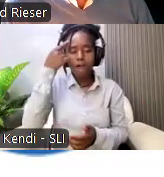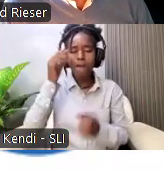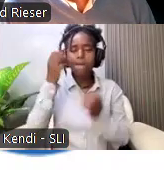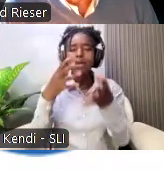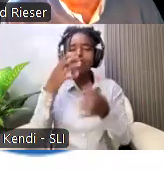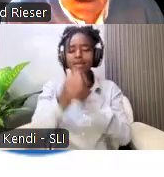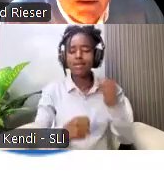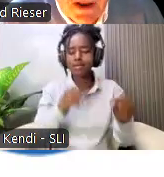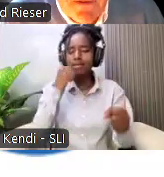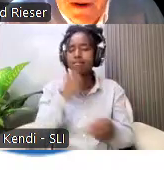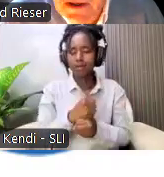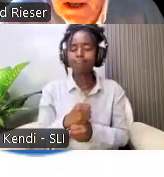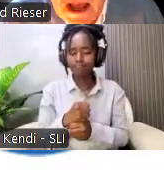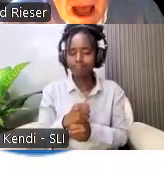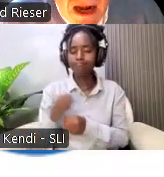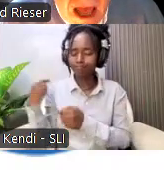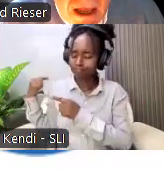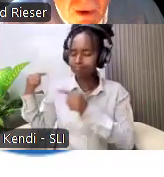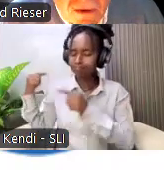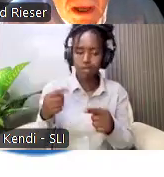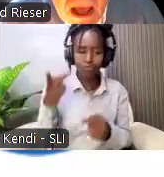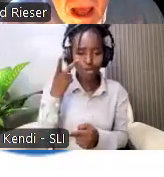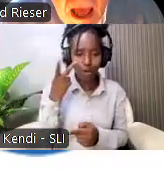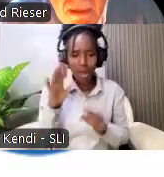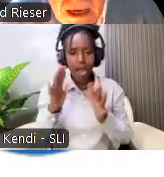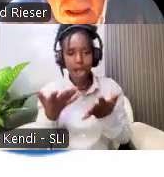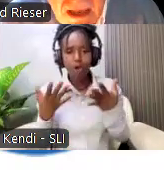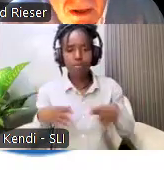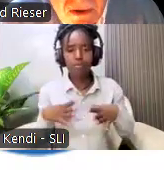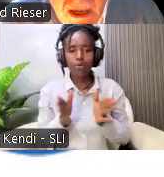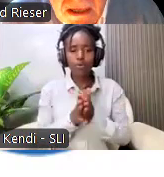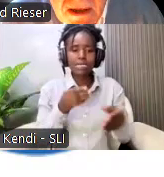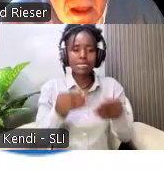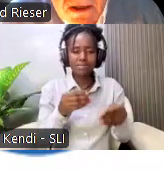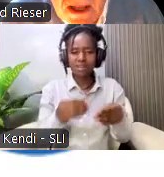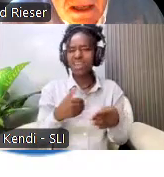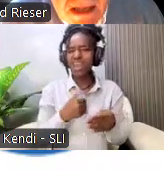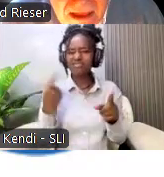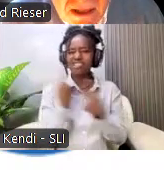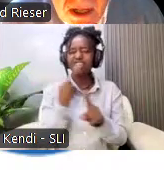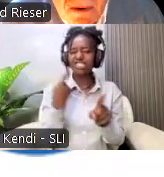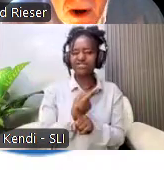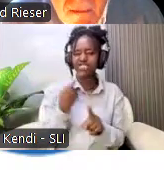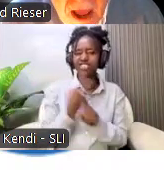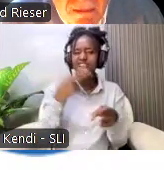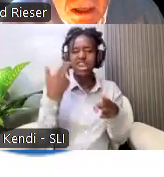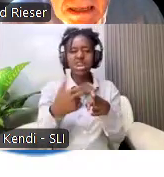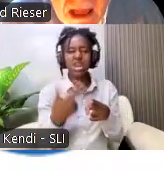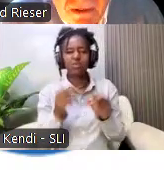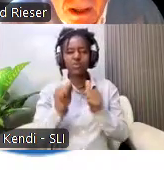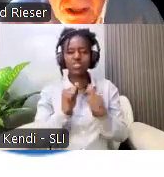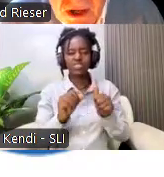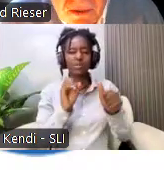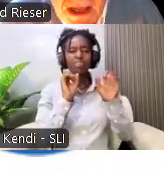have been seen through the lens of difference and labels and meanings given to us. So this has nothing to do with our impairments.